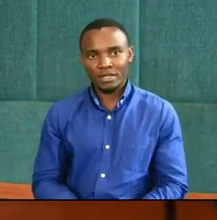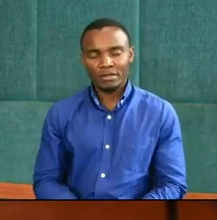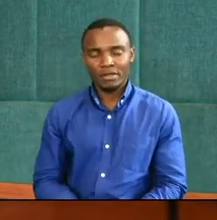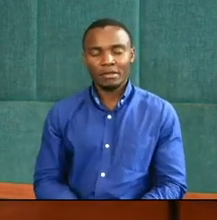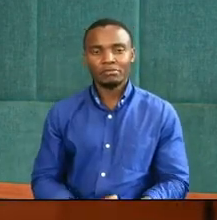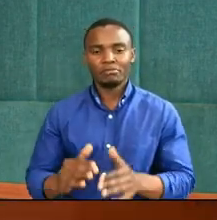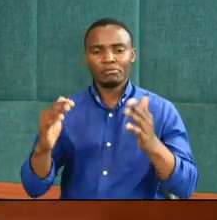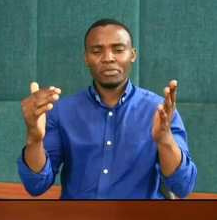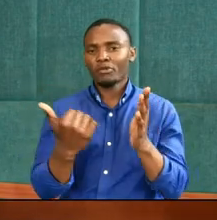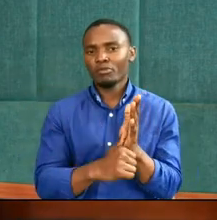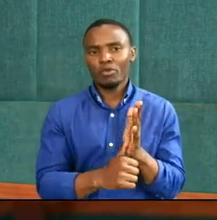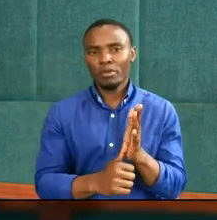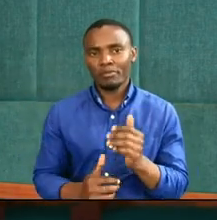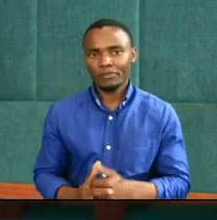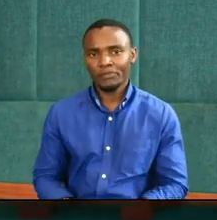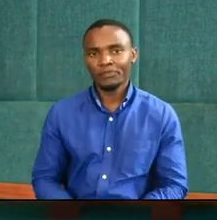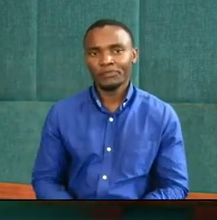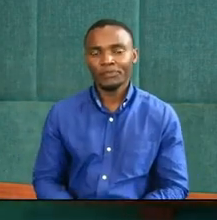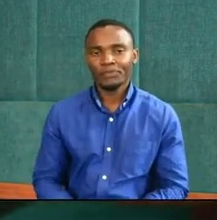Huge problem.